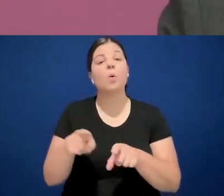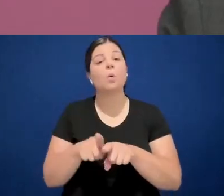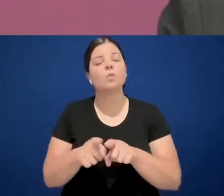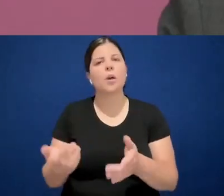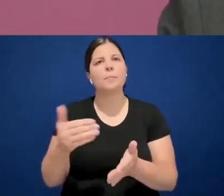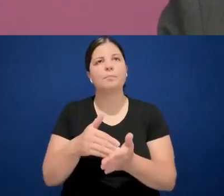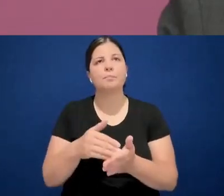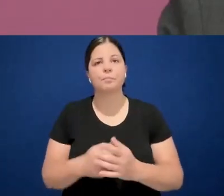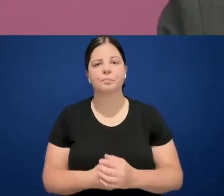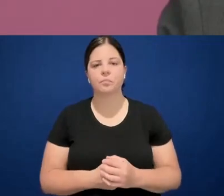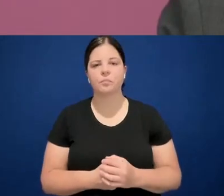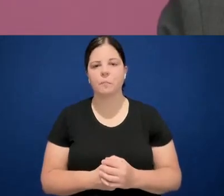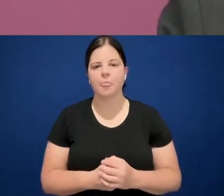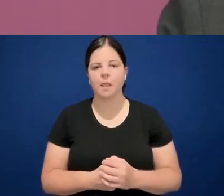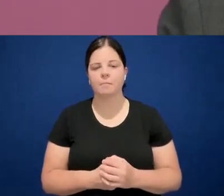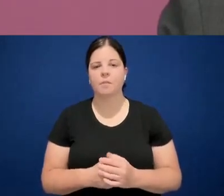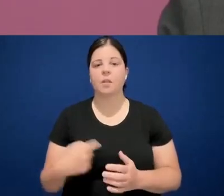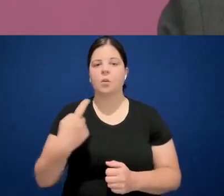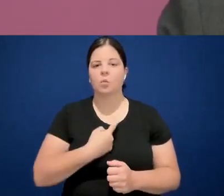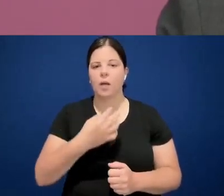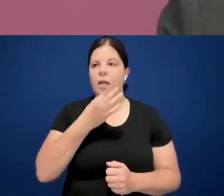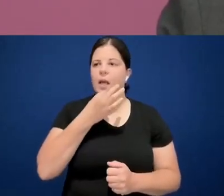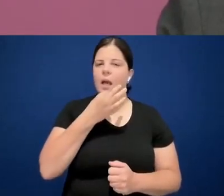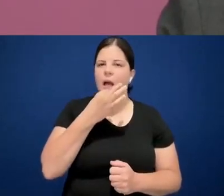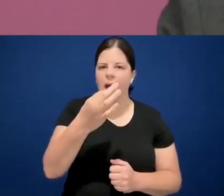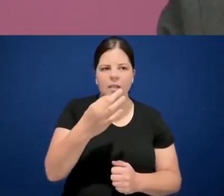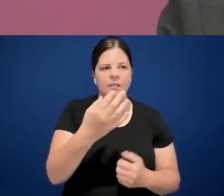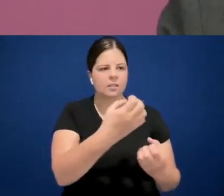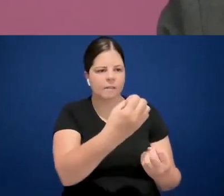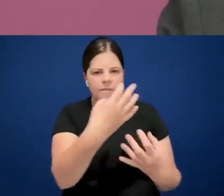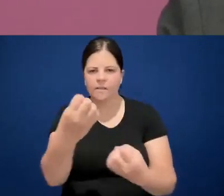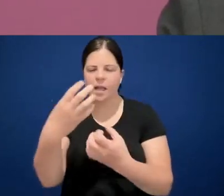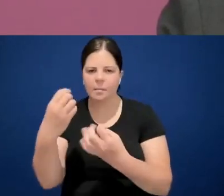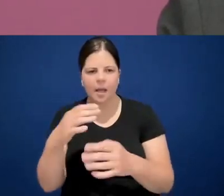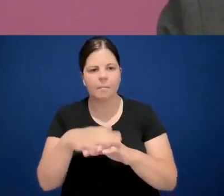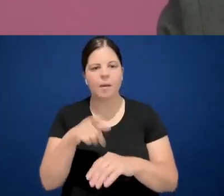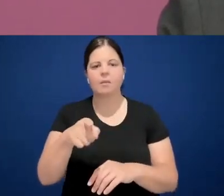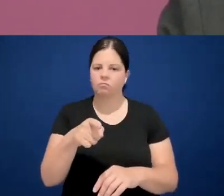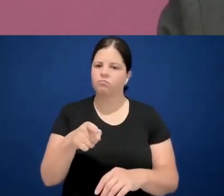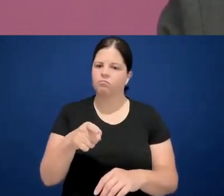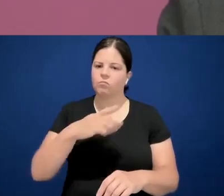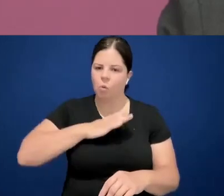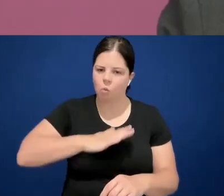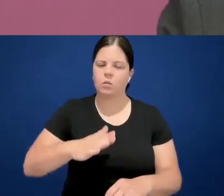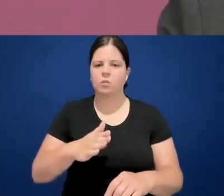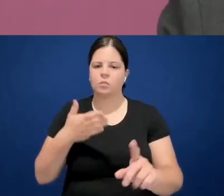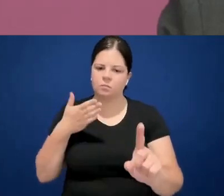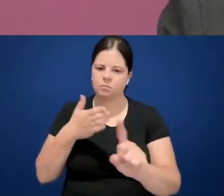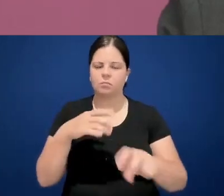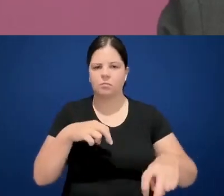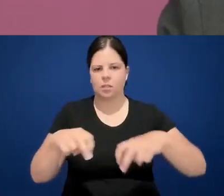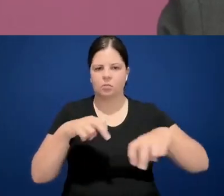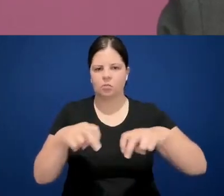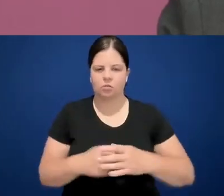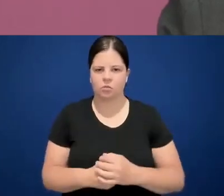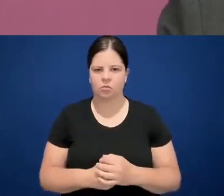is seek feedback on the intention to take action following some of our corruption